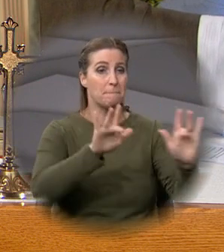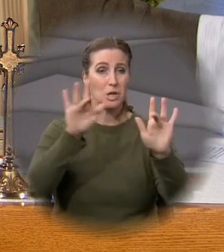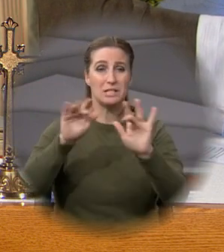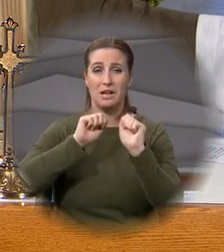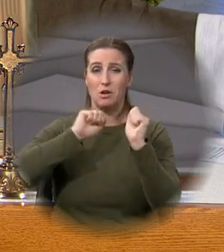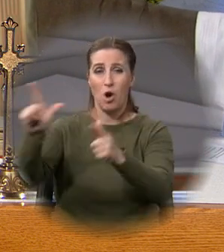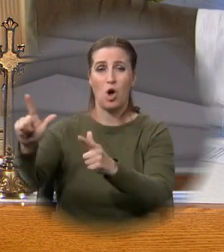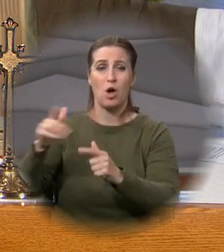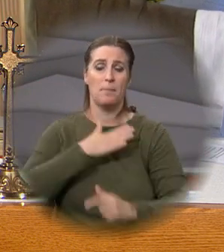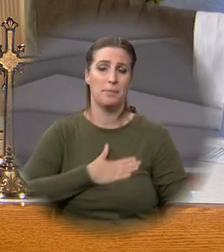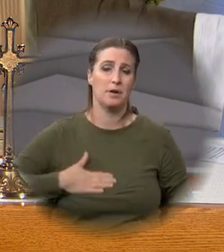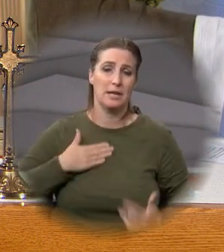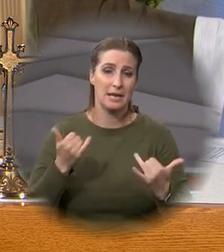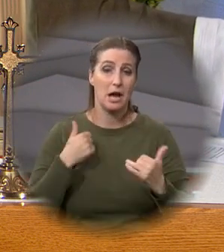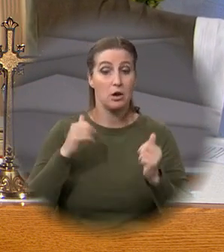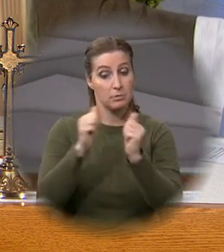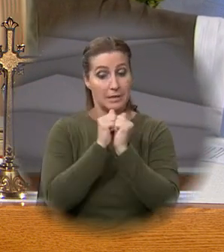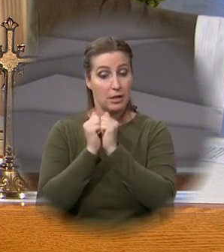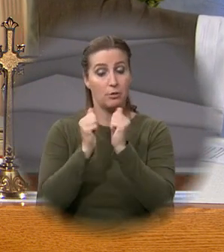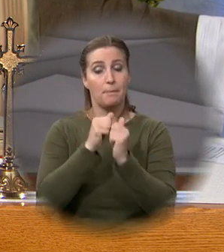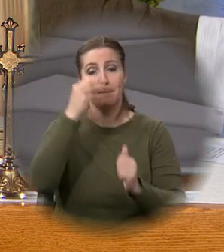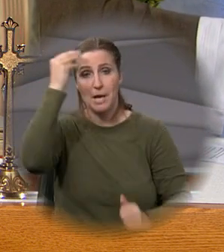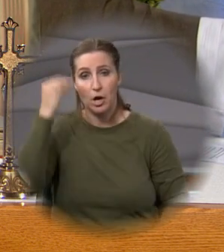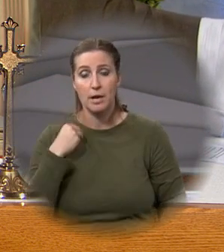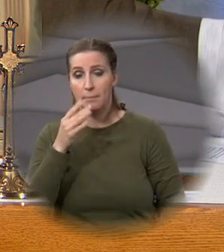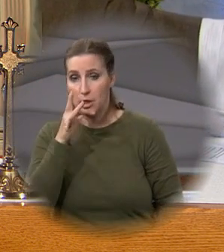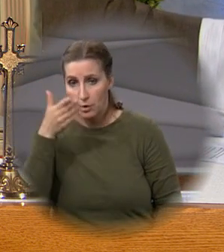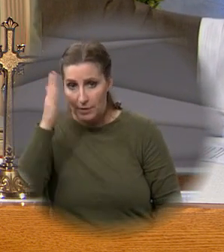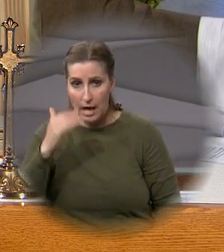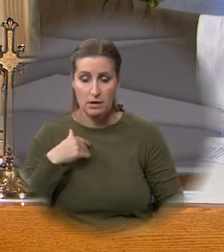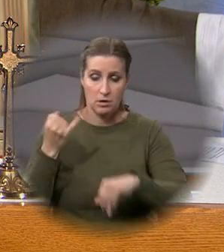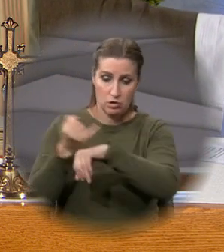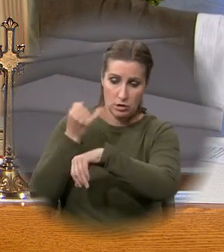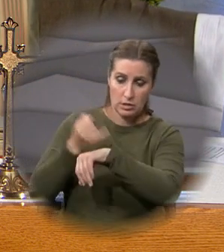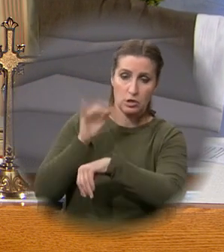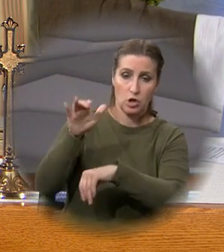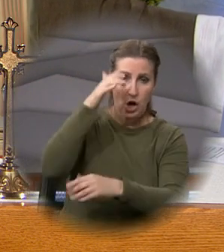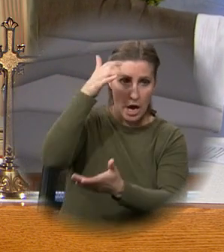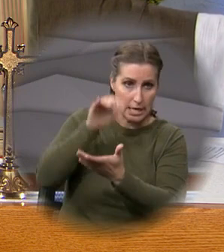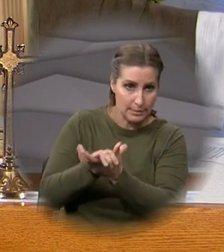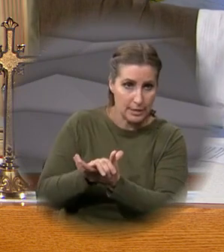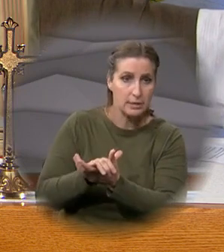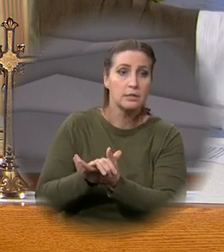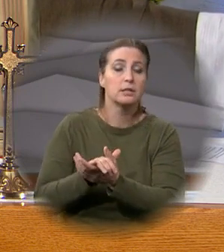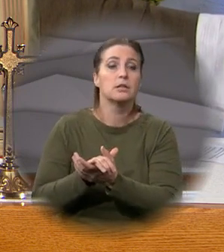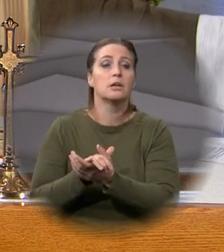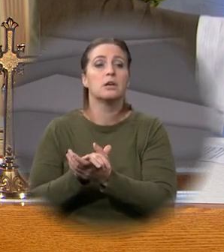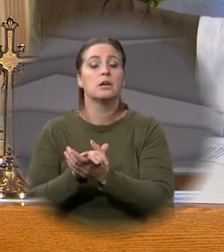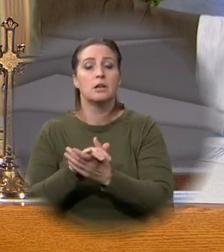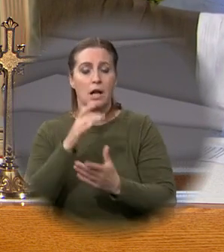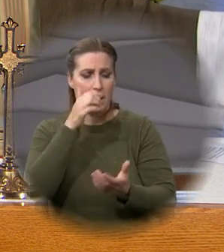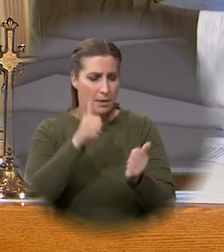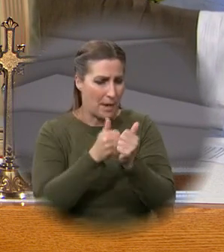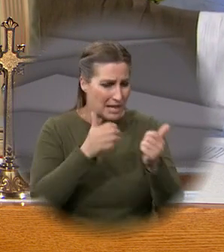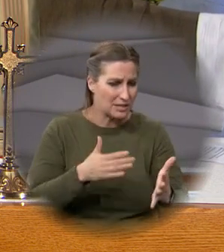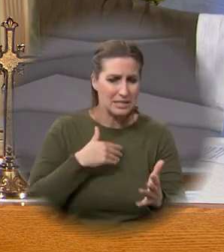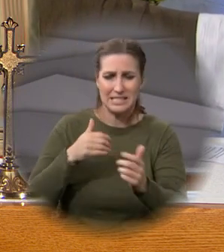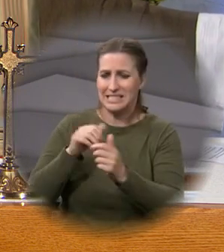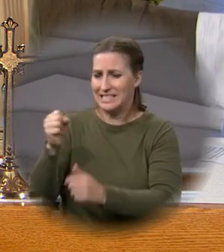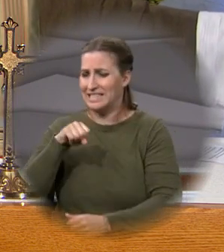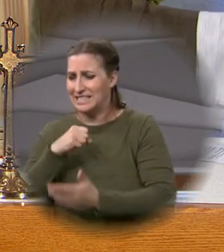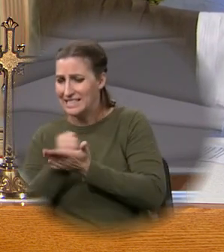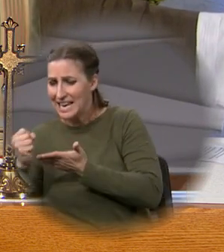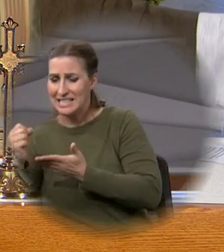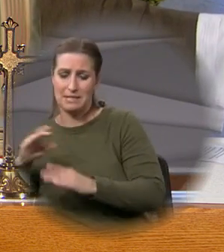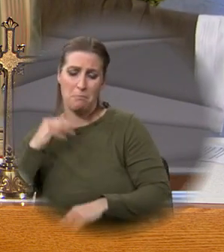all, we pray, that with the Blessed Virgin Mary, Mother of God, Joseph, her chaste and holy spouse, the blessed apostles, all the saints and martyrs